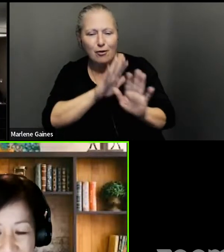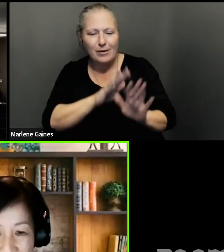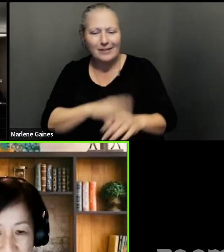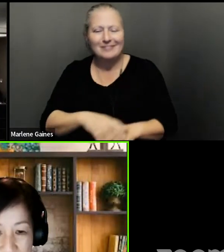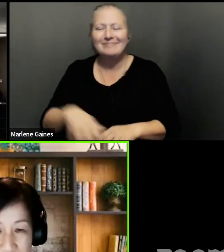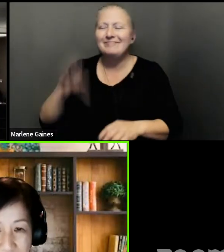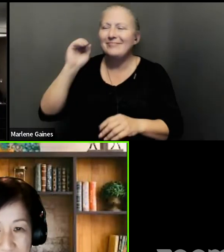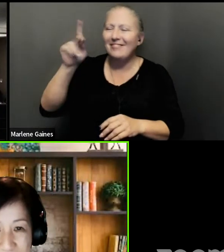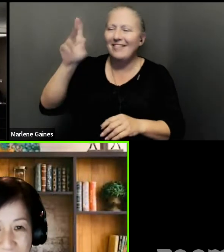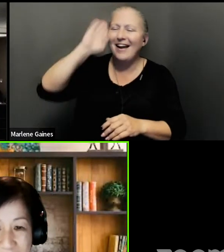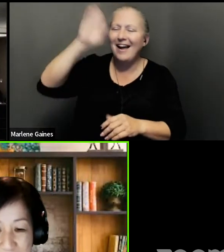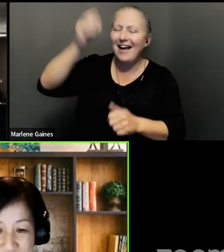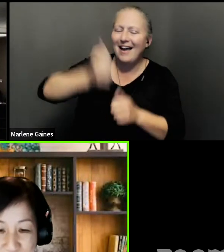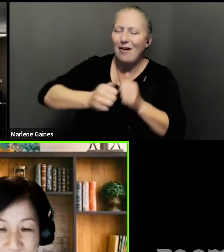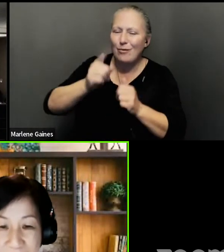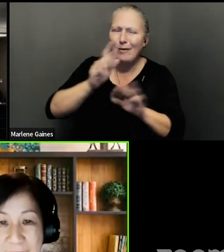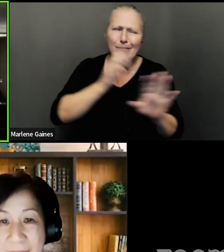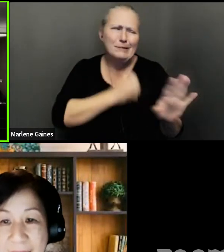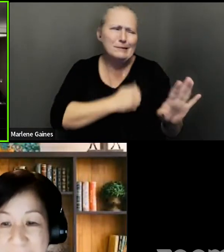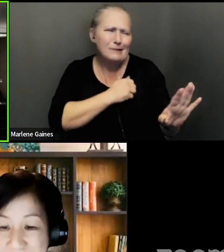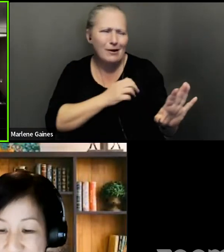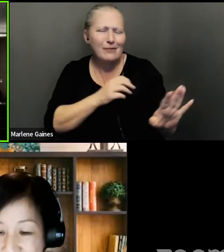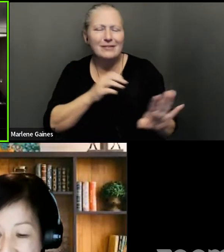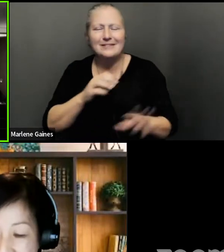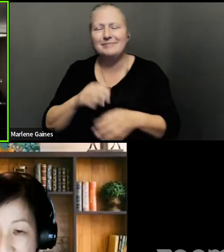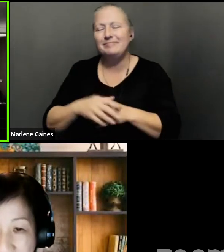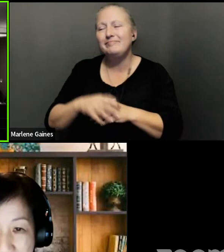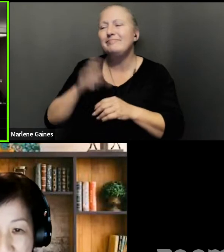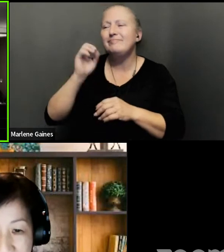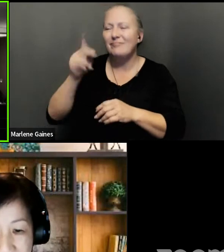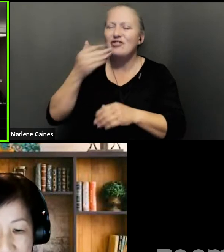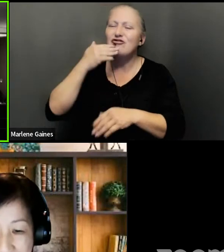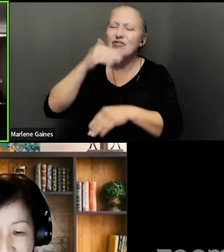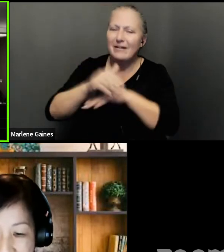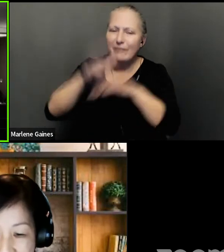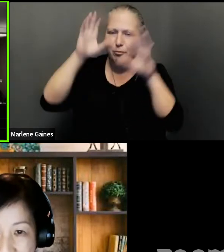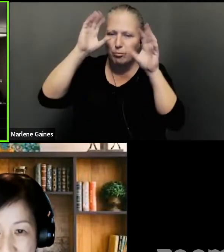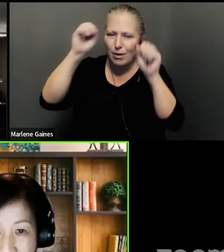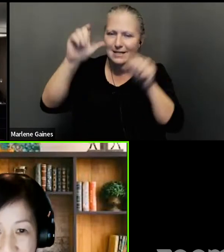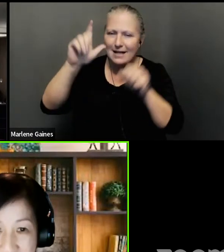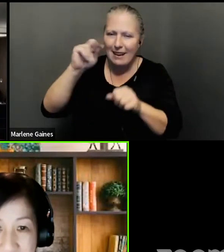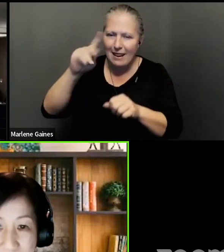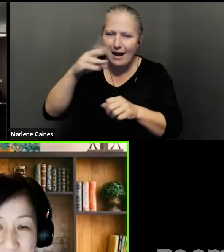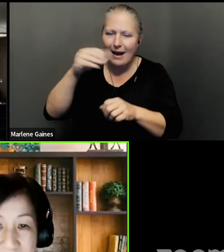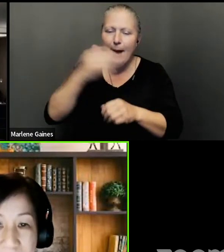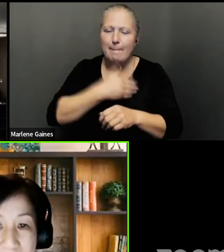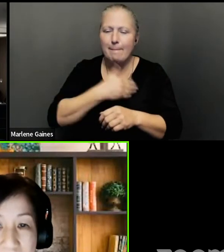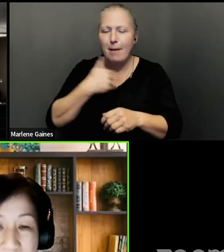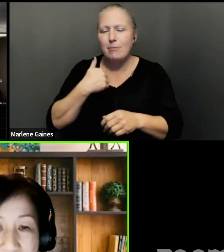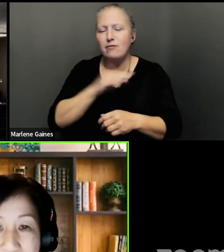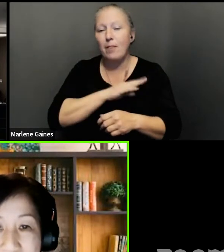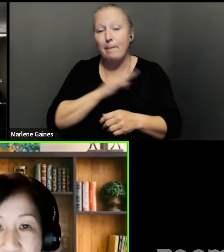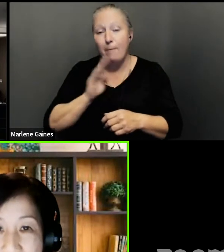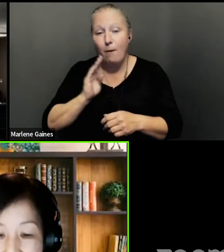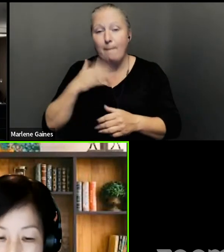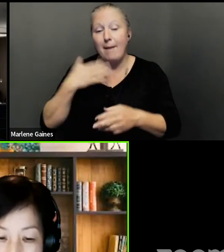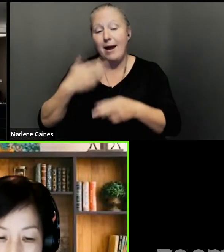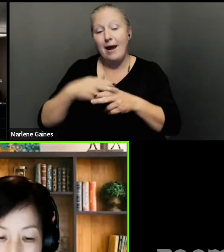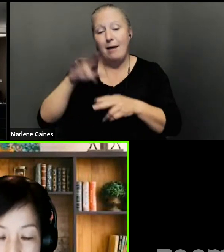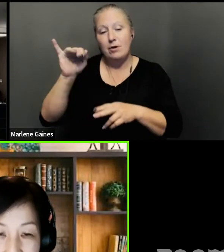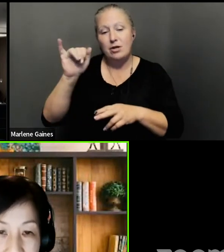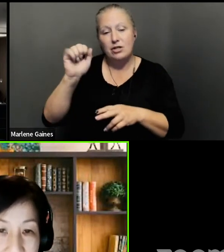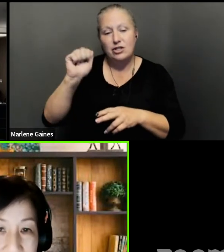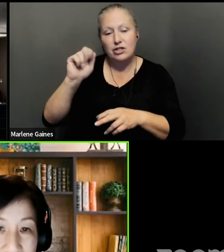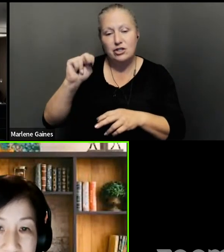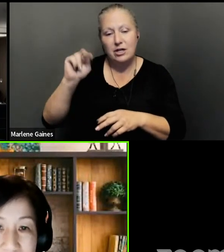Okay. Hi, everyone. Yay. Sorry Hello. about that. Hi. Good evening, President Land and members of the board. My name is Jean